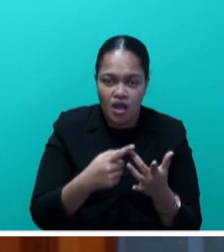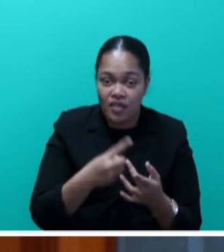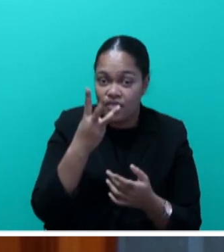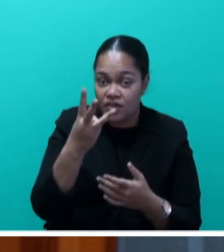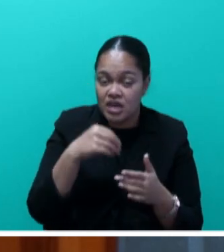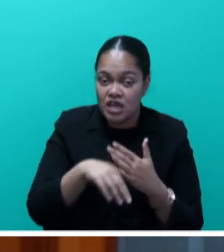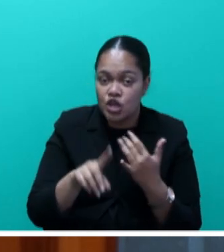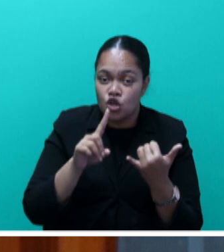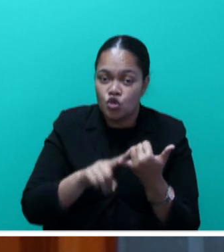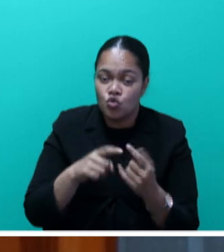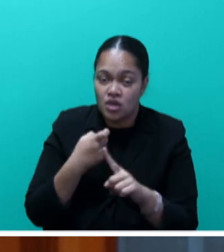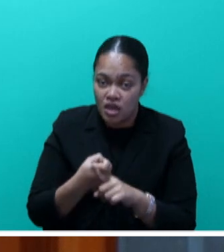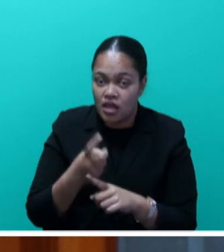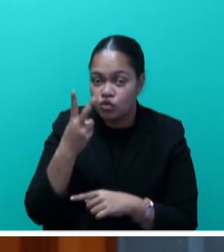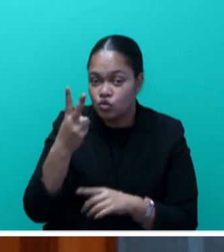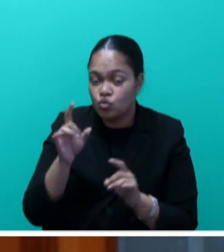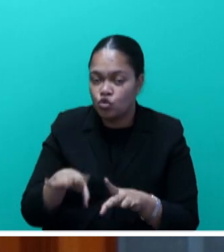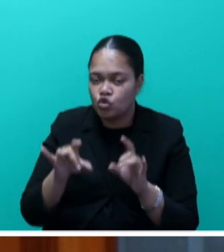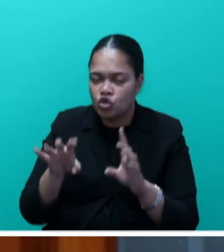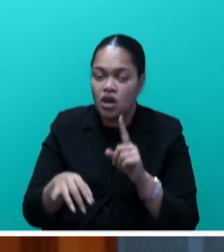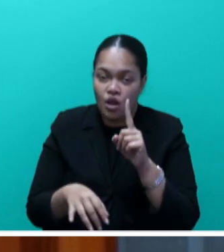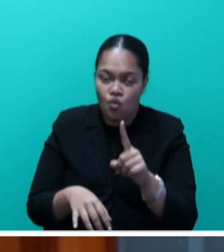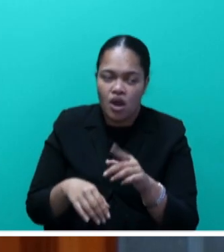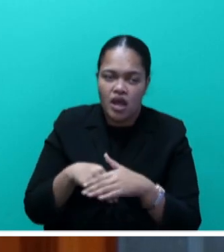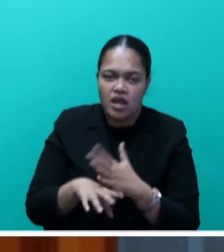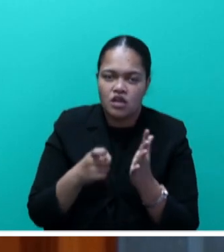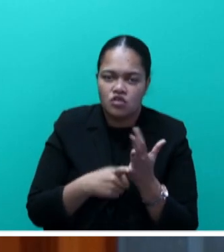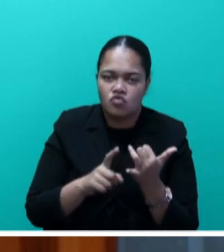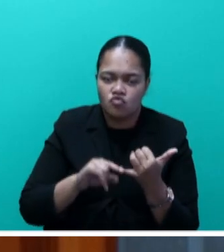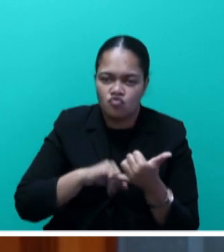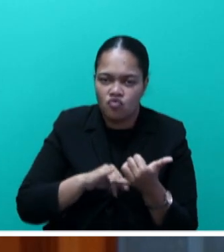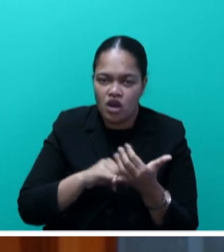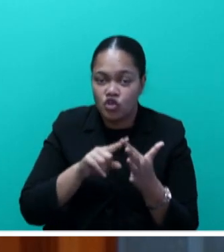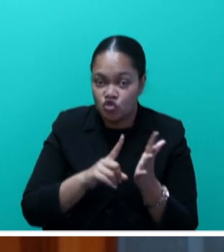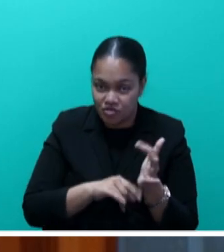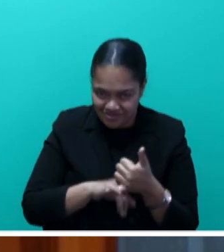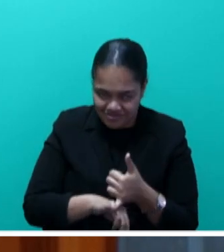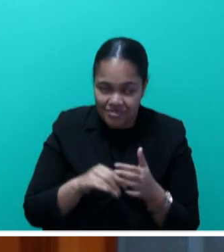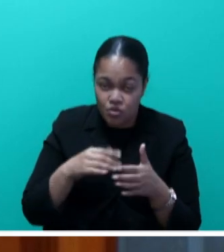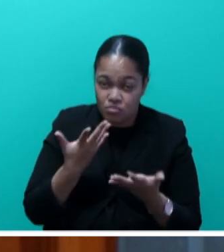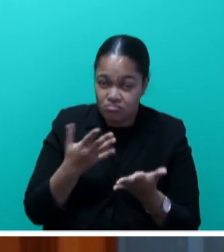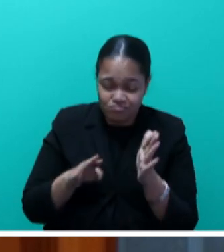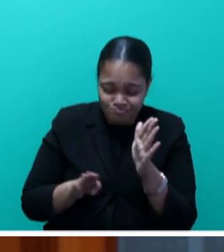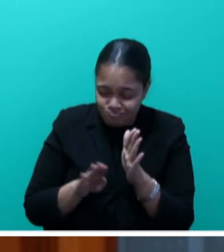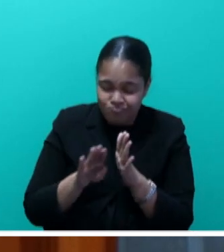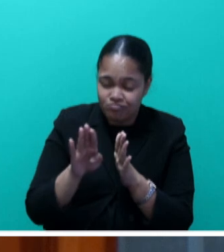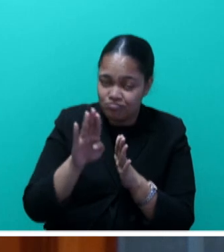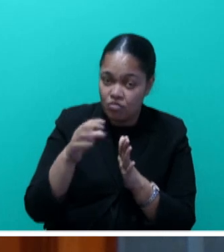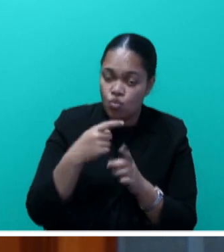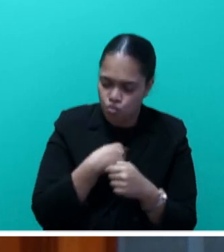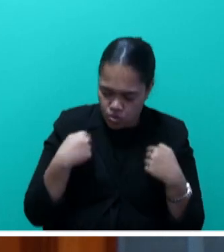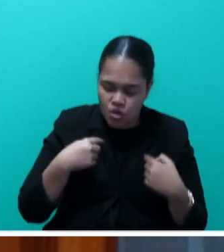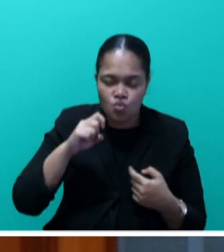Kingdom, 2 in Australia, and 1 in Brussels. As we strive to deliver more, we will, Mr.